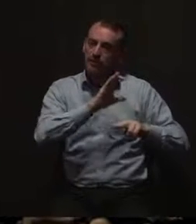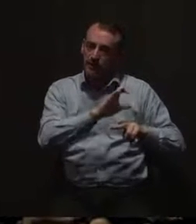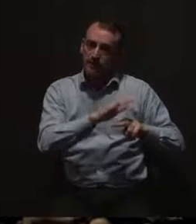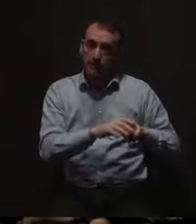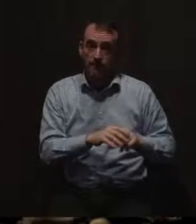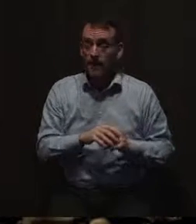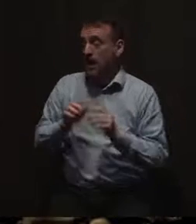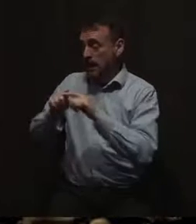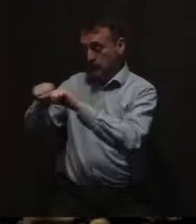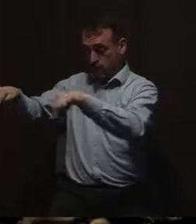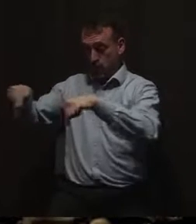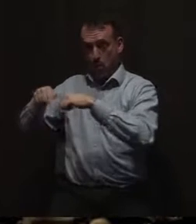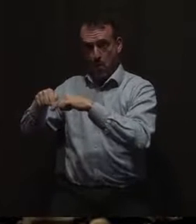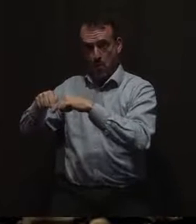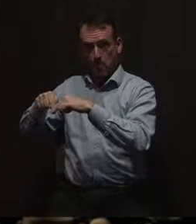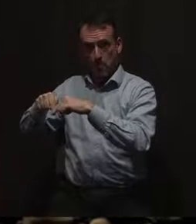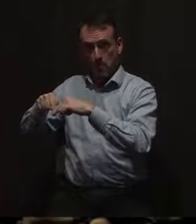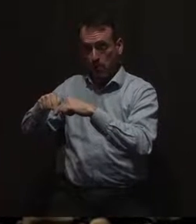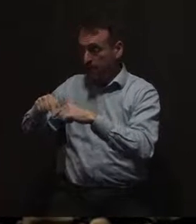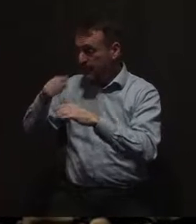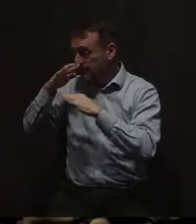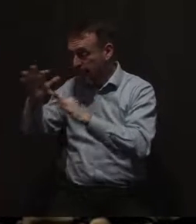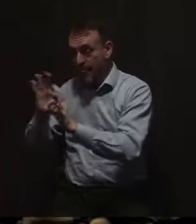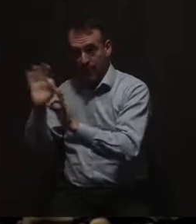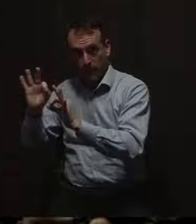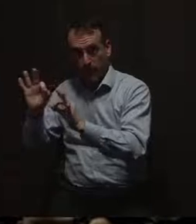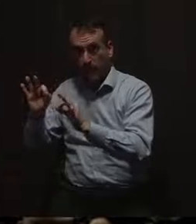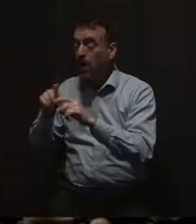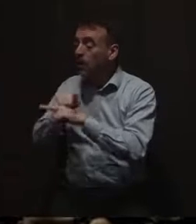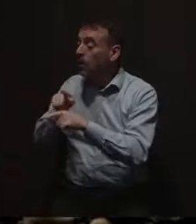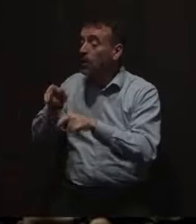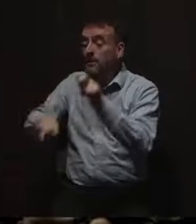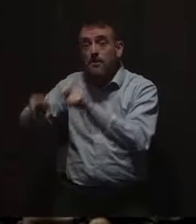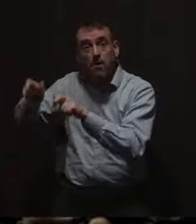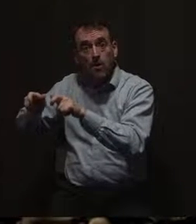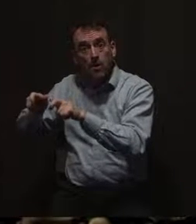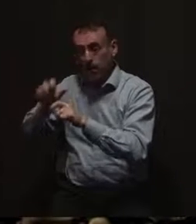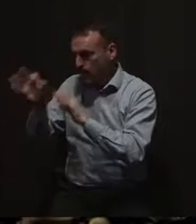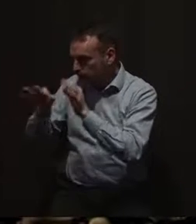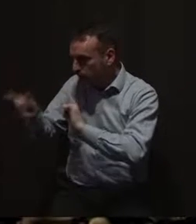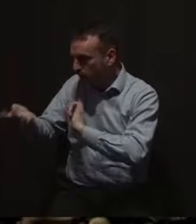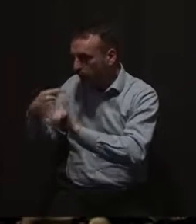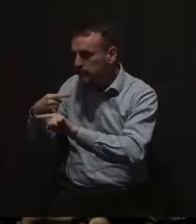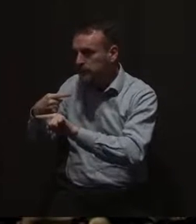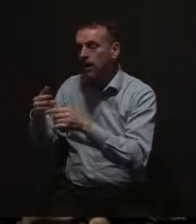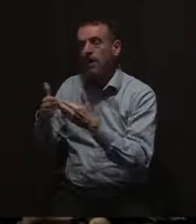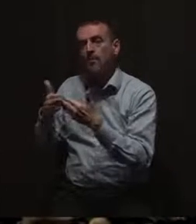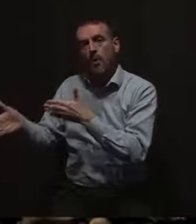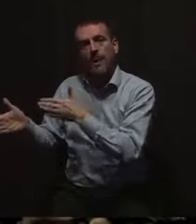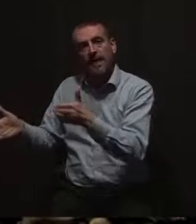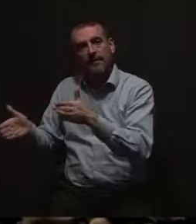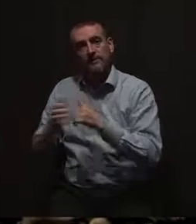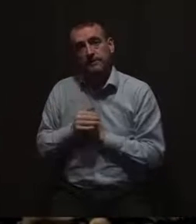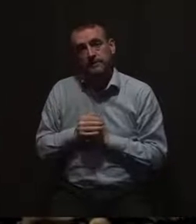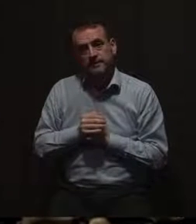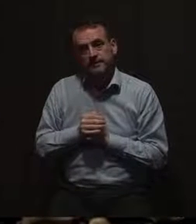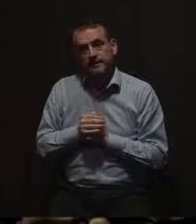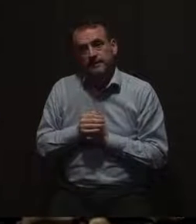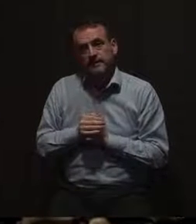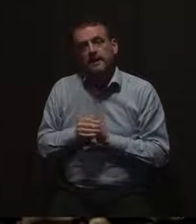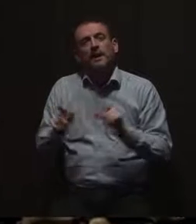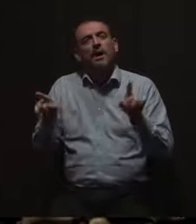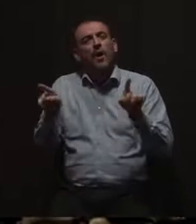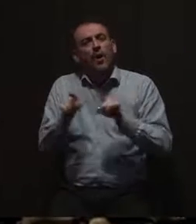So disgust does something to our political view of the world. Also, people in neighborhoods with a lot of germs